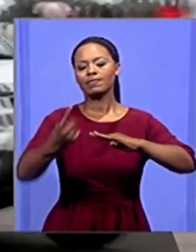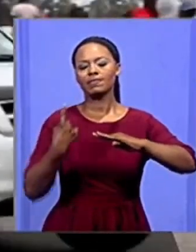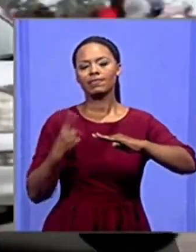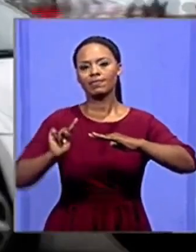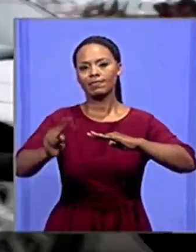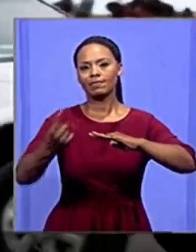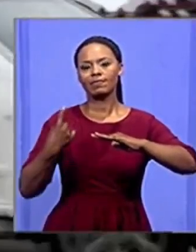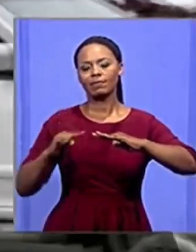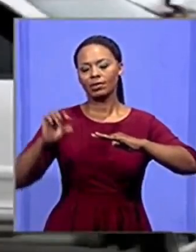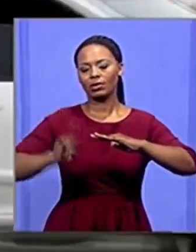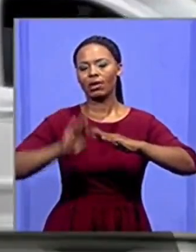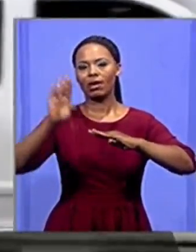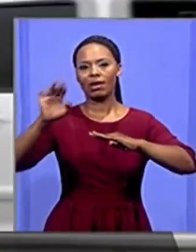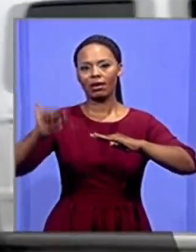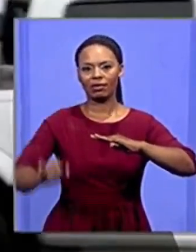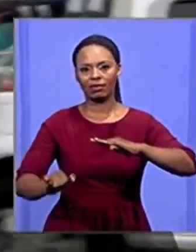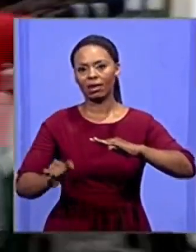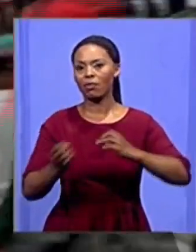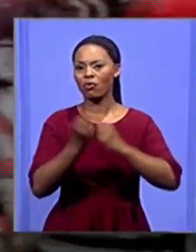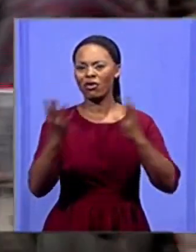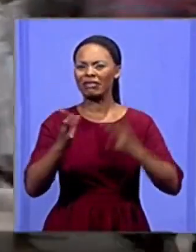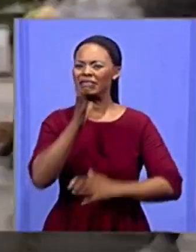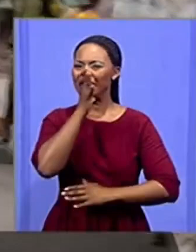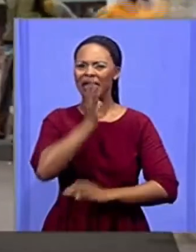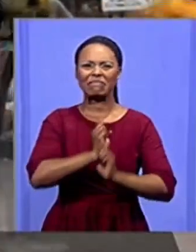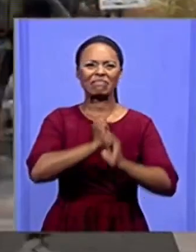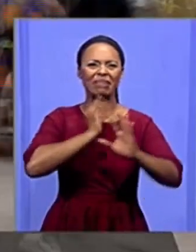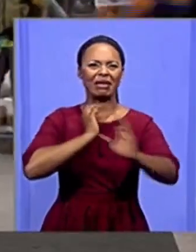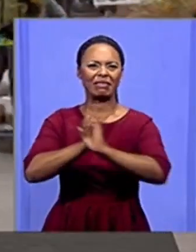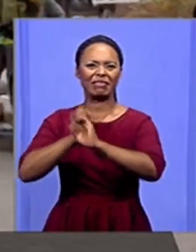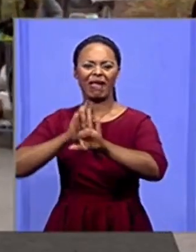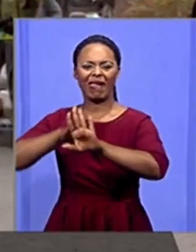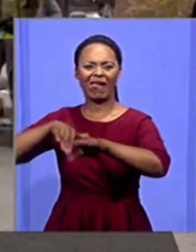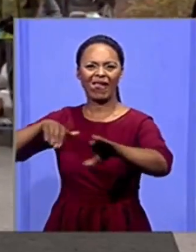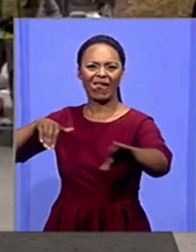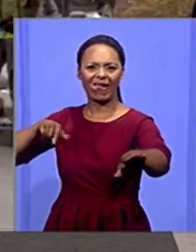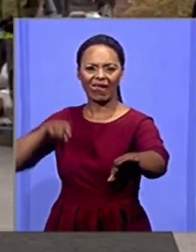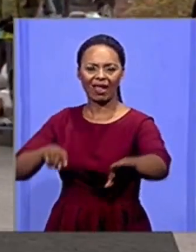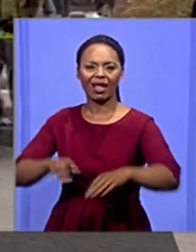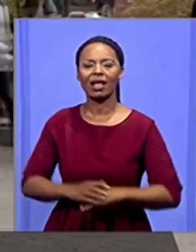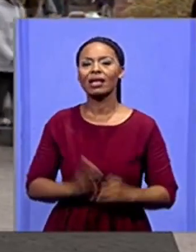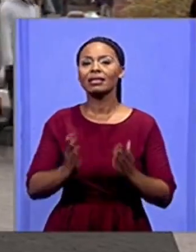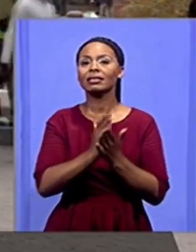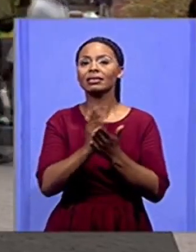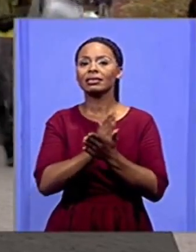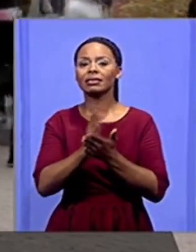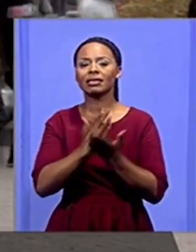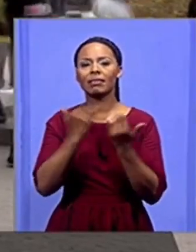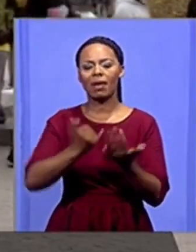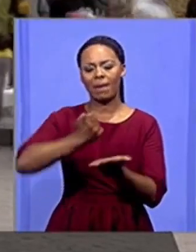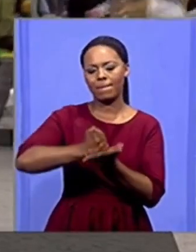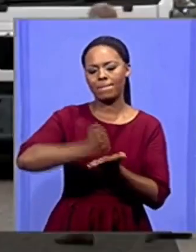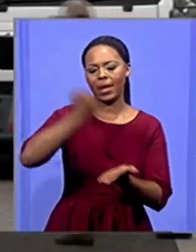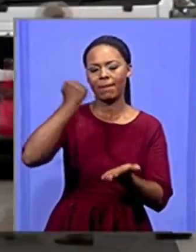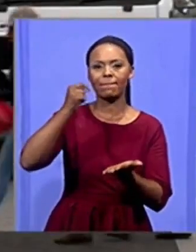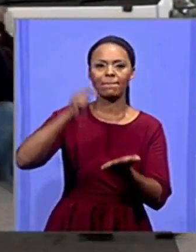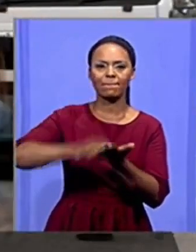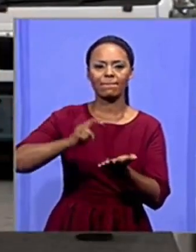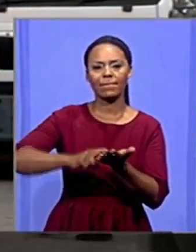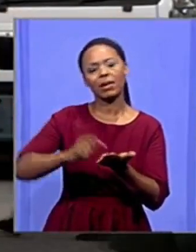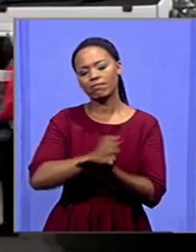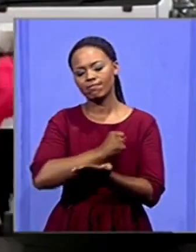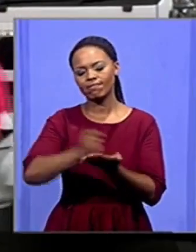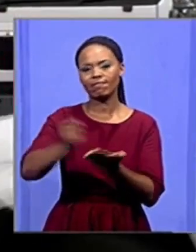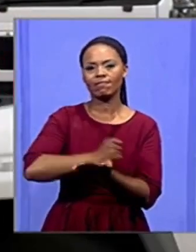dula e le semphete ke go fete tšatši ka tšatši ka ge melulwane e tliša lethabo go baeti bao ba kgoboketšago ditempe tša dipaseporoto go bao